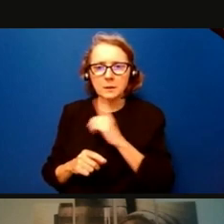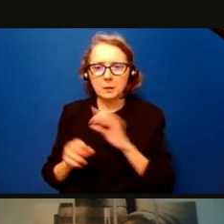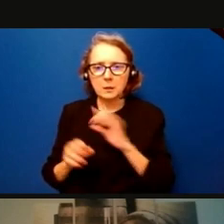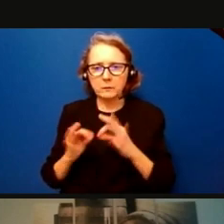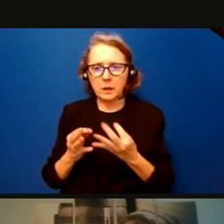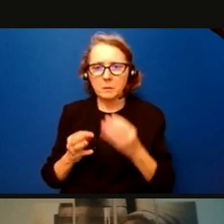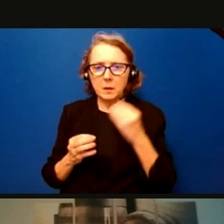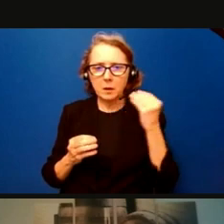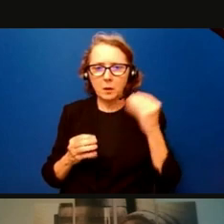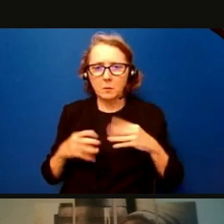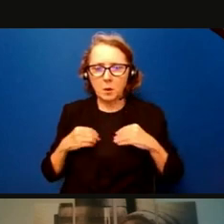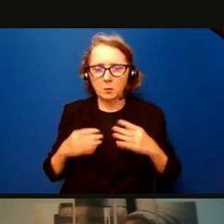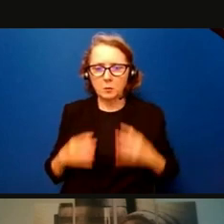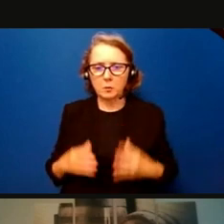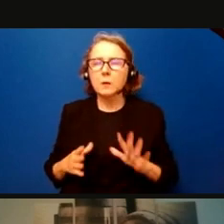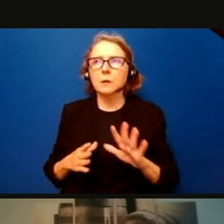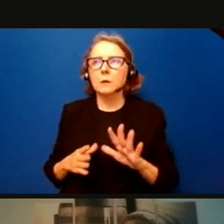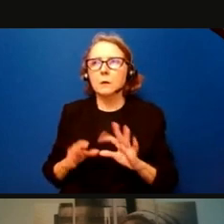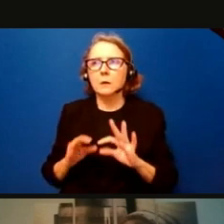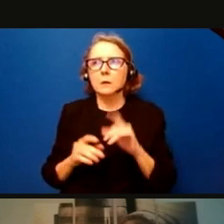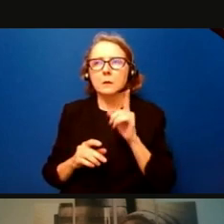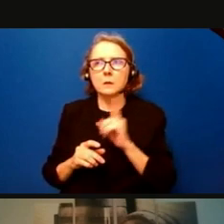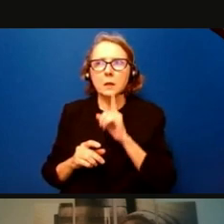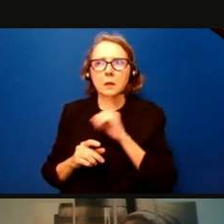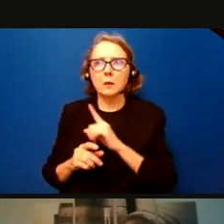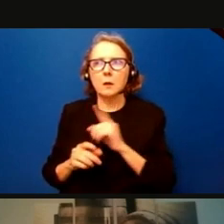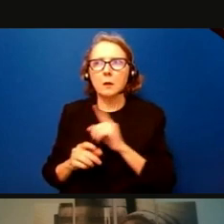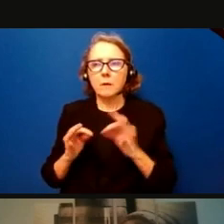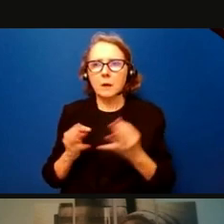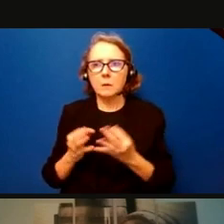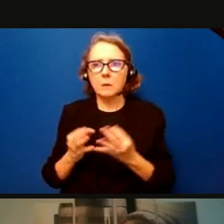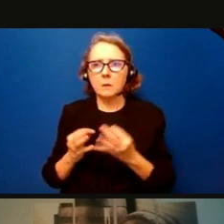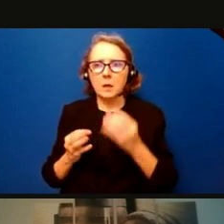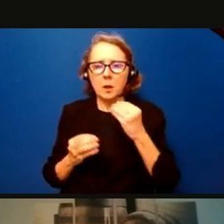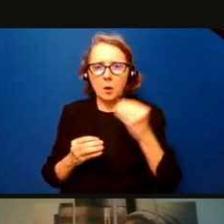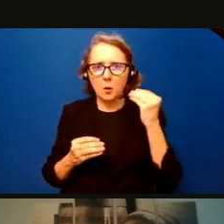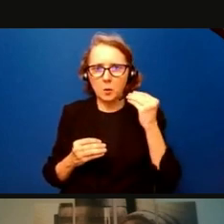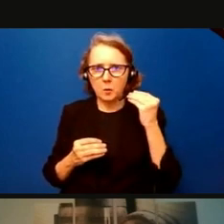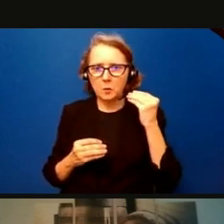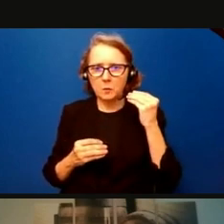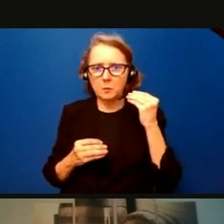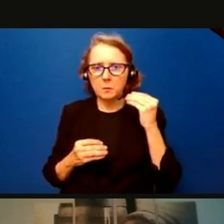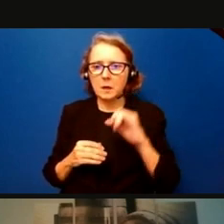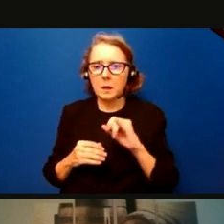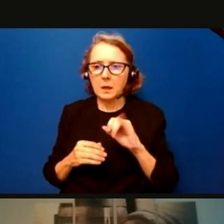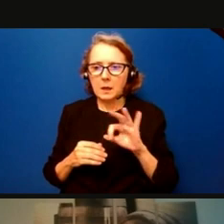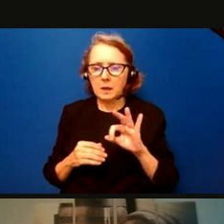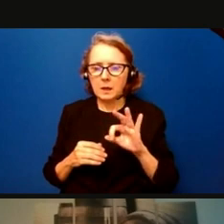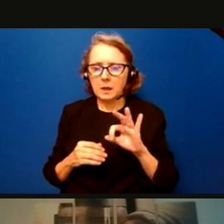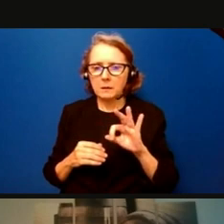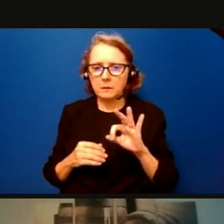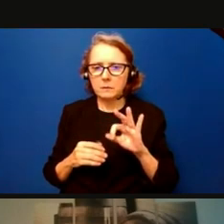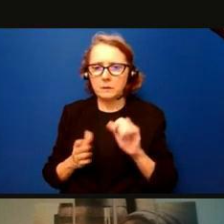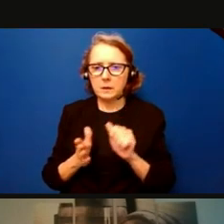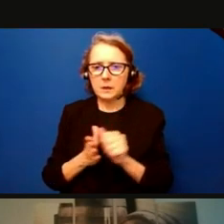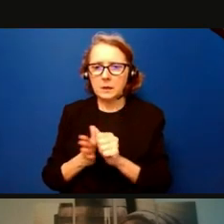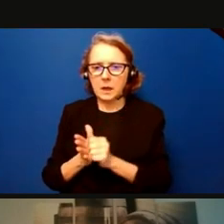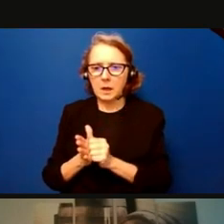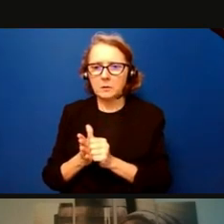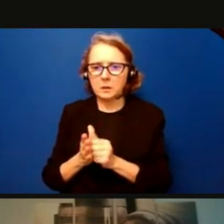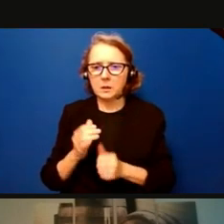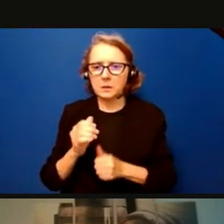homeowner, single family residence. If the account is in the